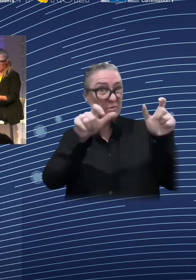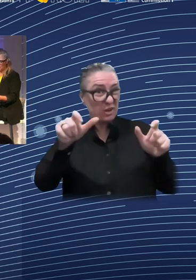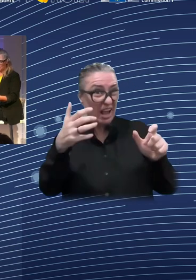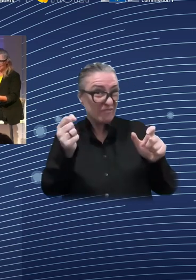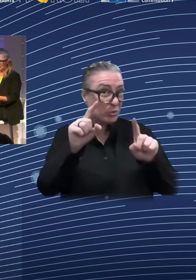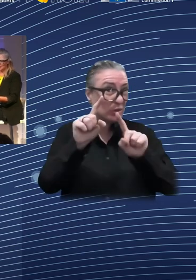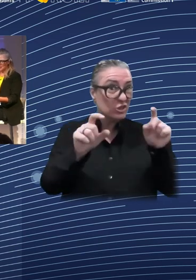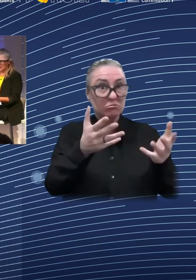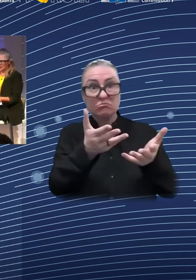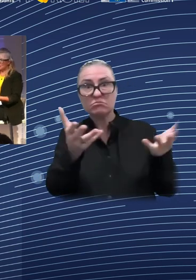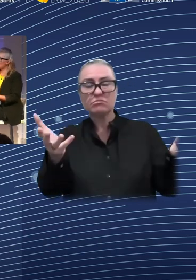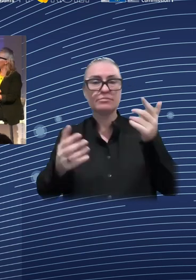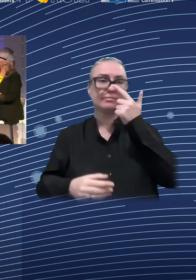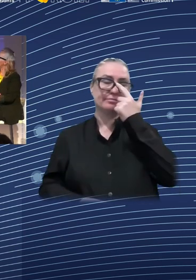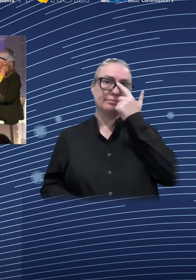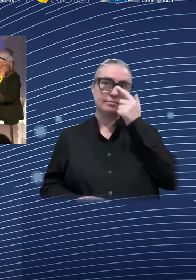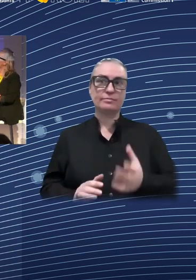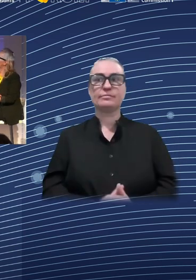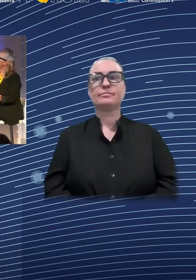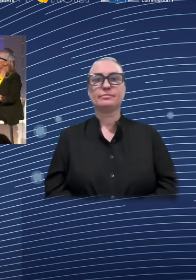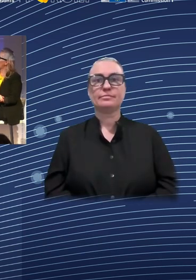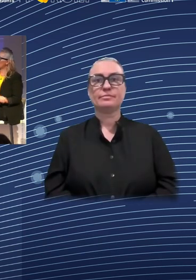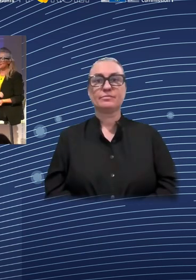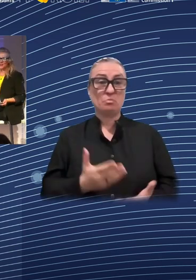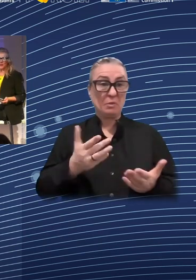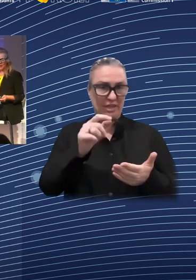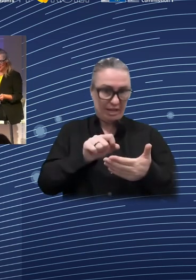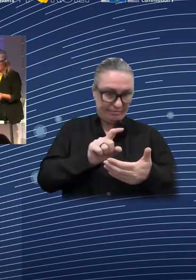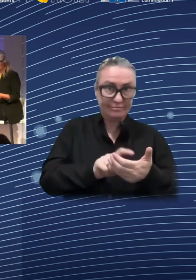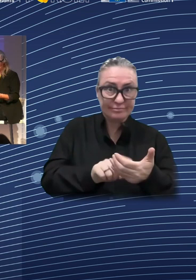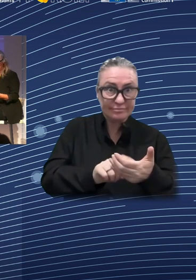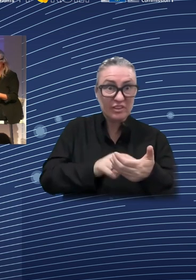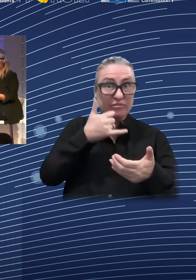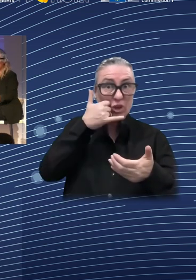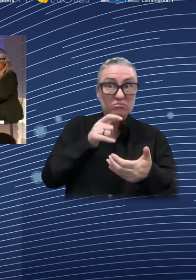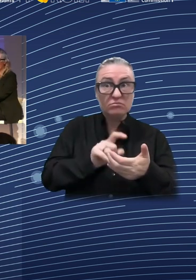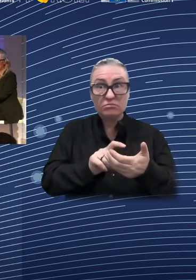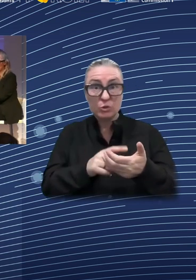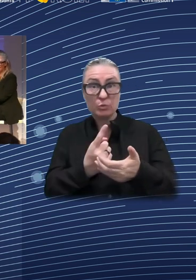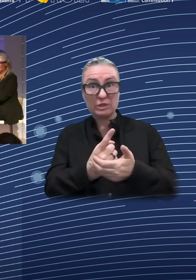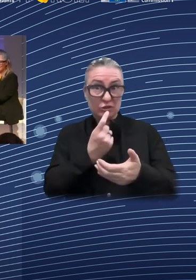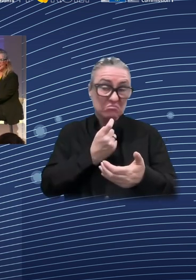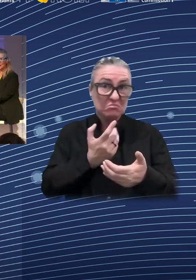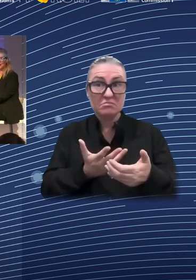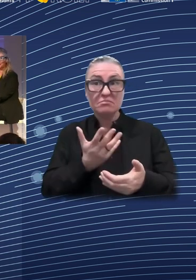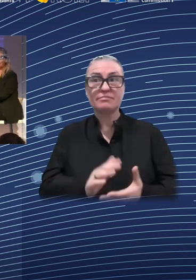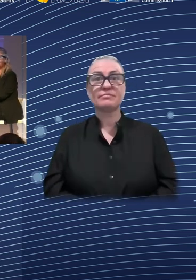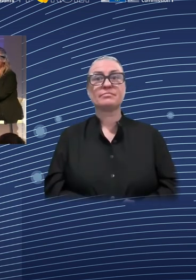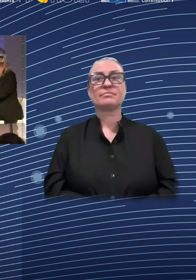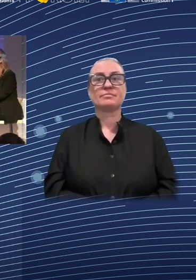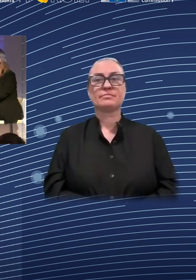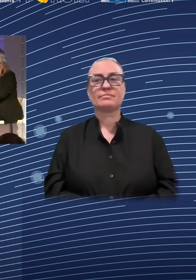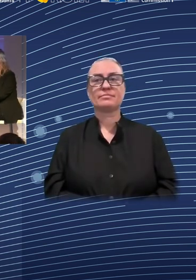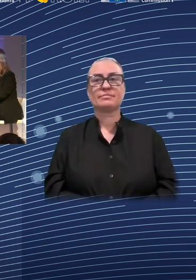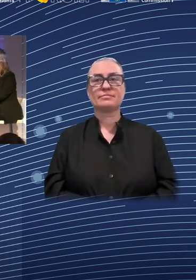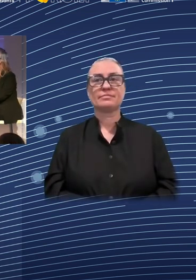development of digital skills? You can use a couple of words to develop this word cloud, and I'm